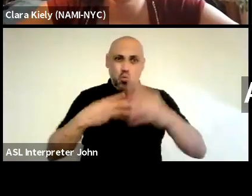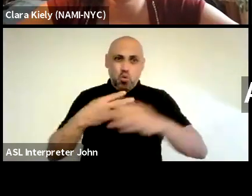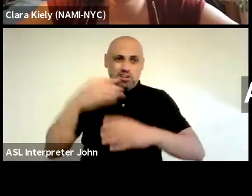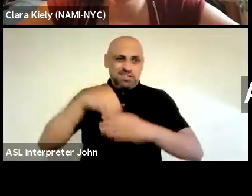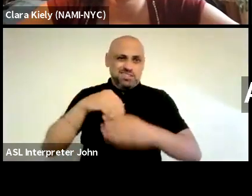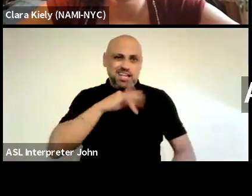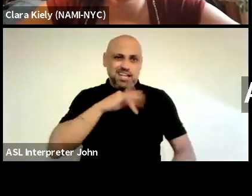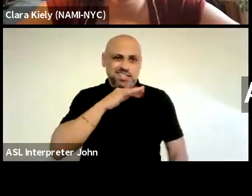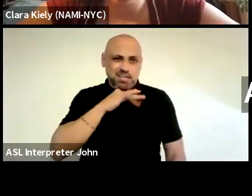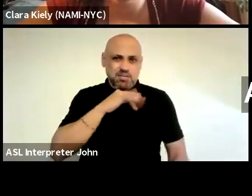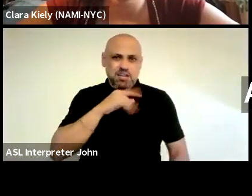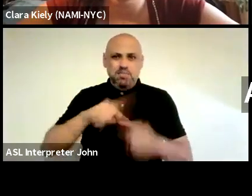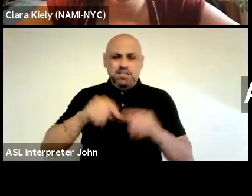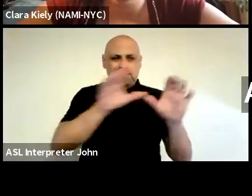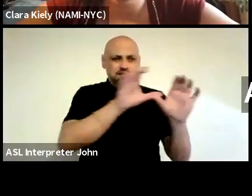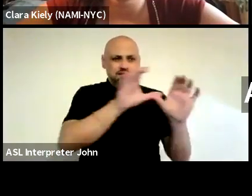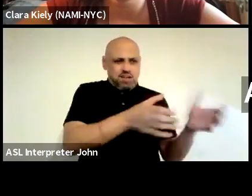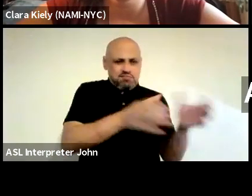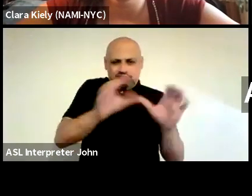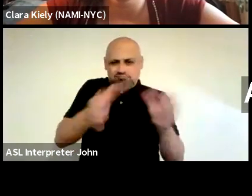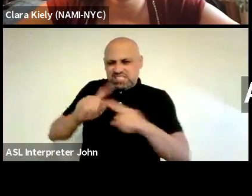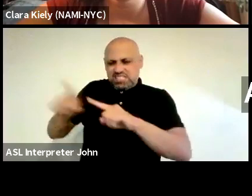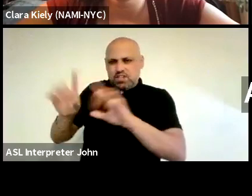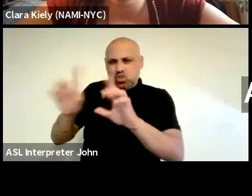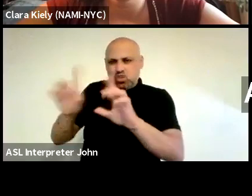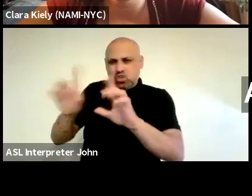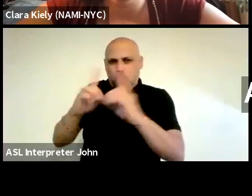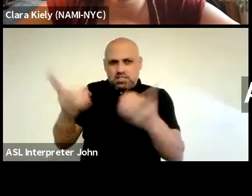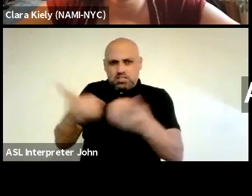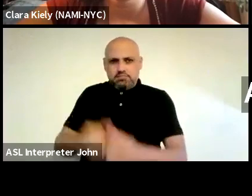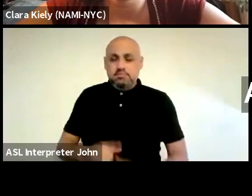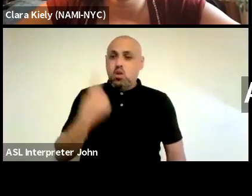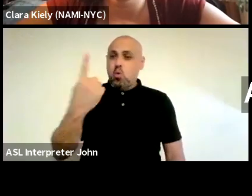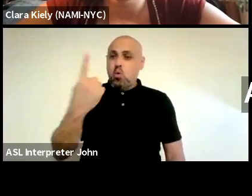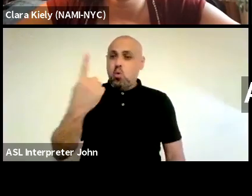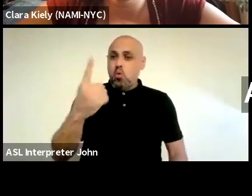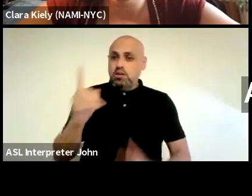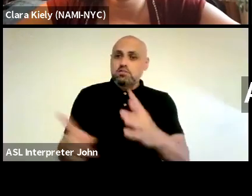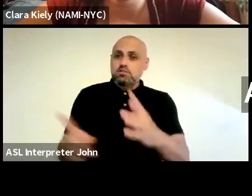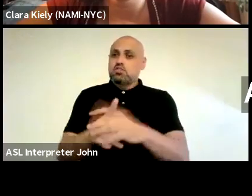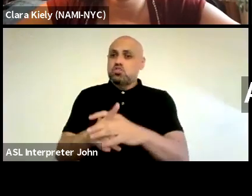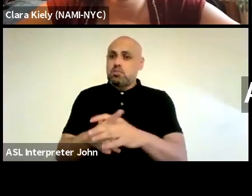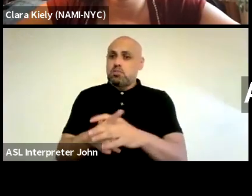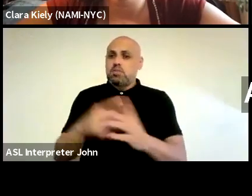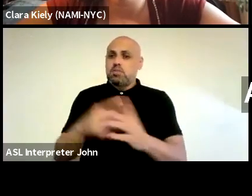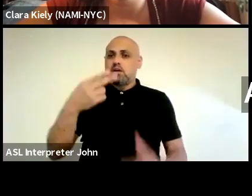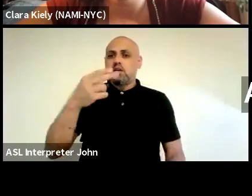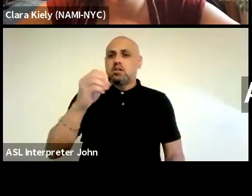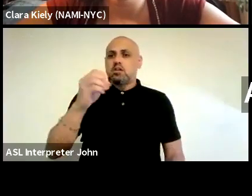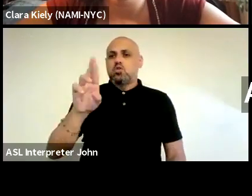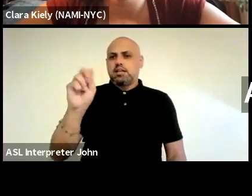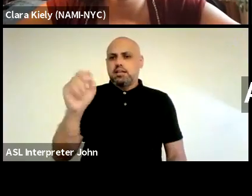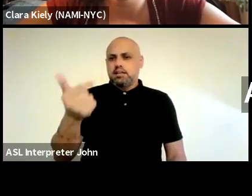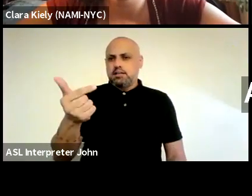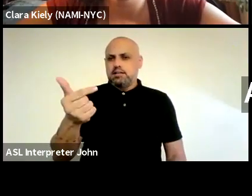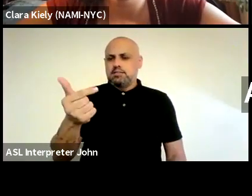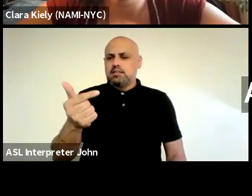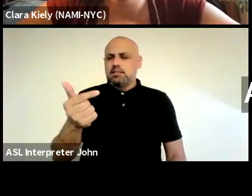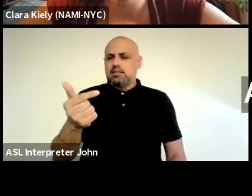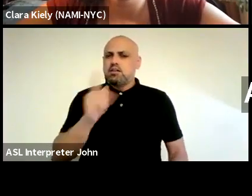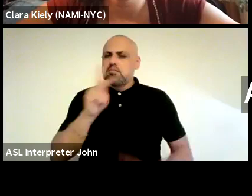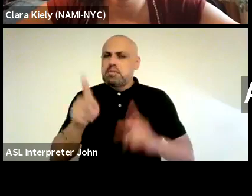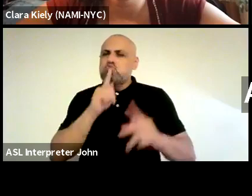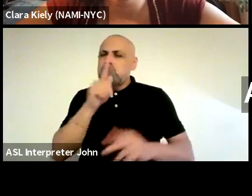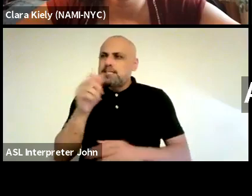but they were divided into these different dimensions. One dimension that came out was hoarding. And that got people really looking